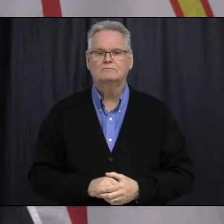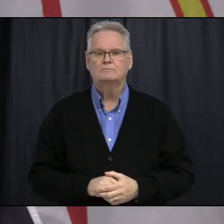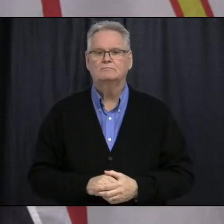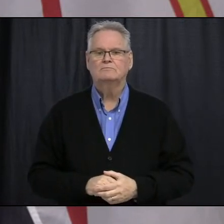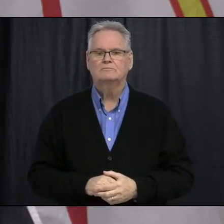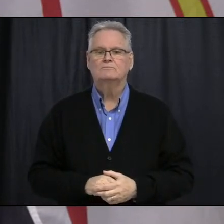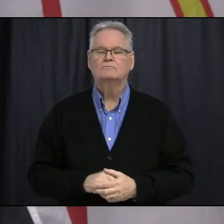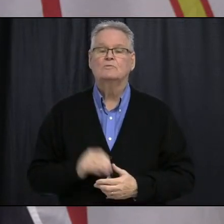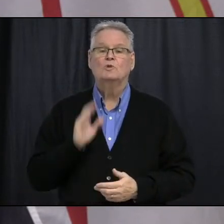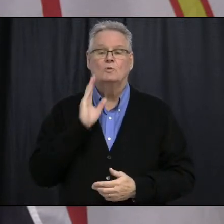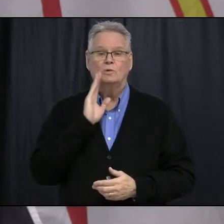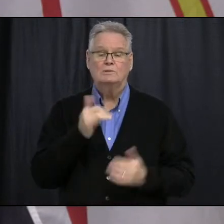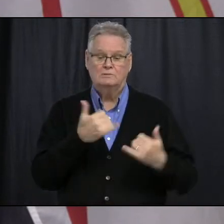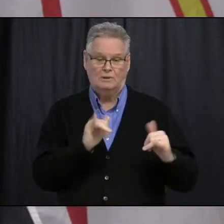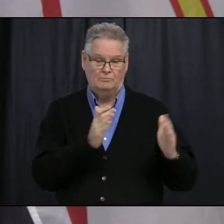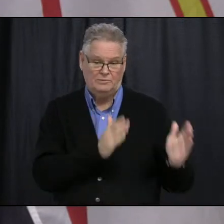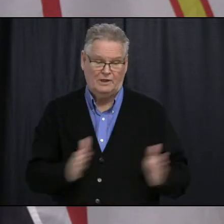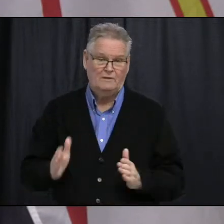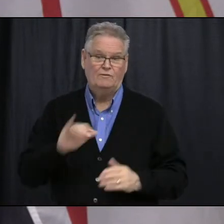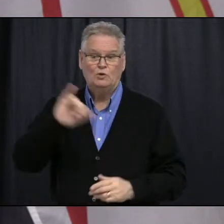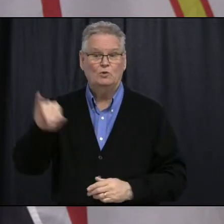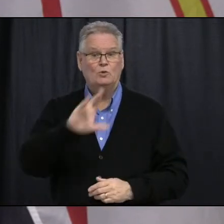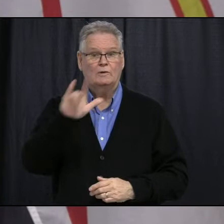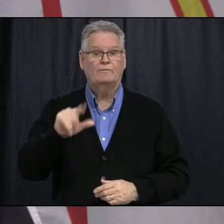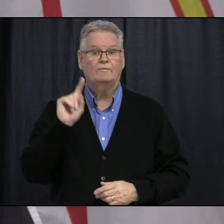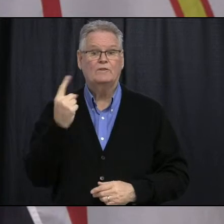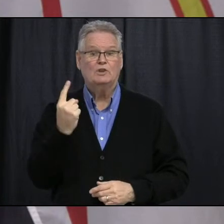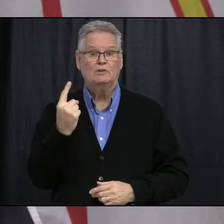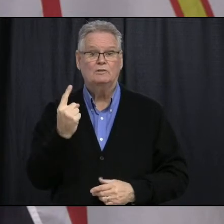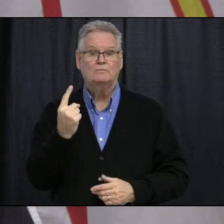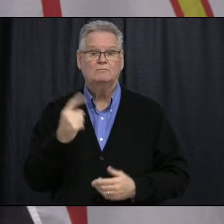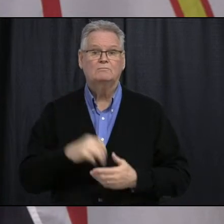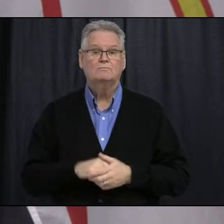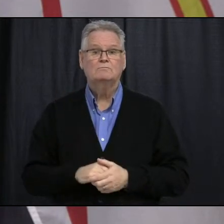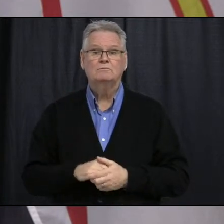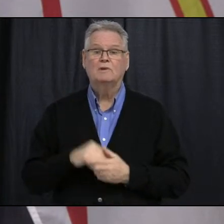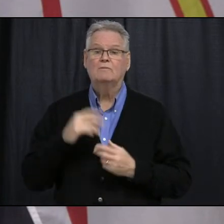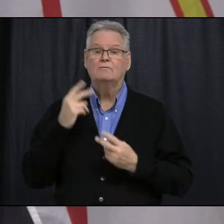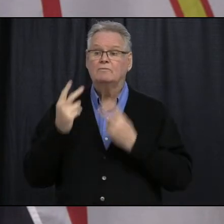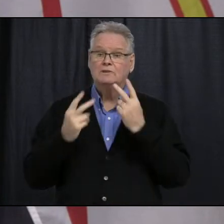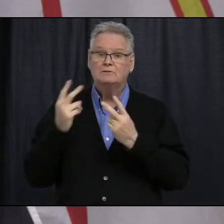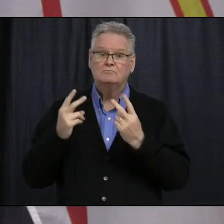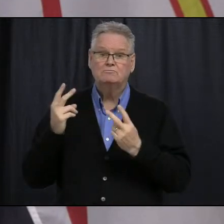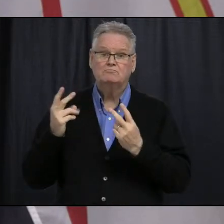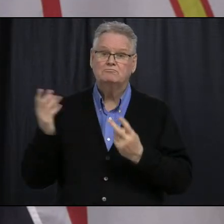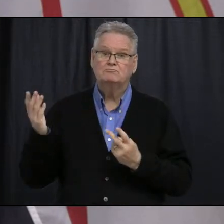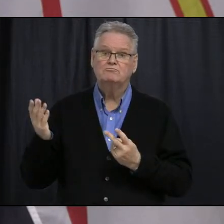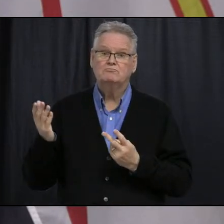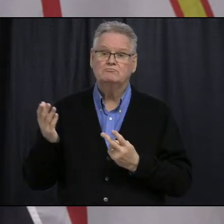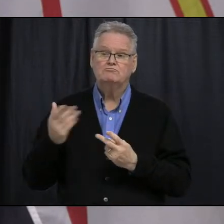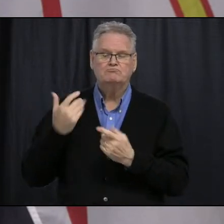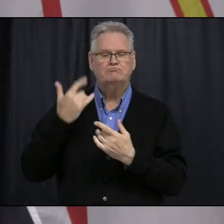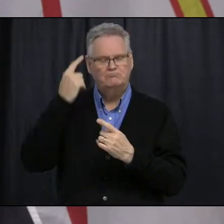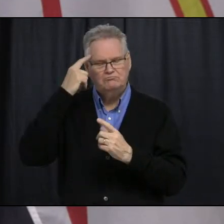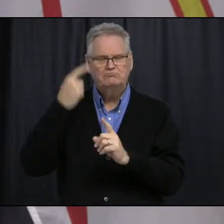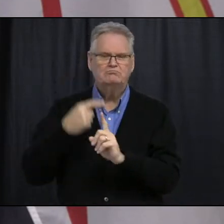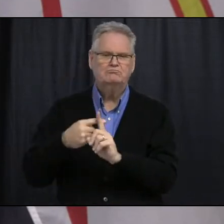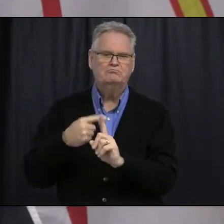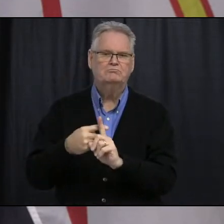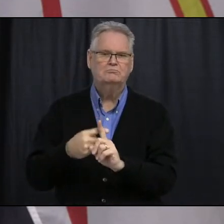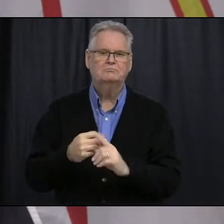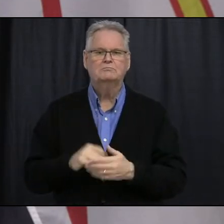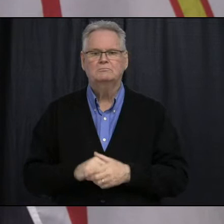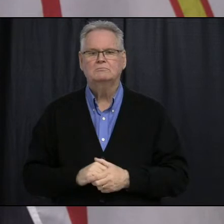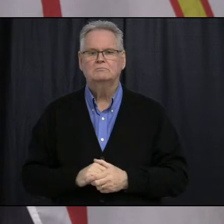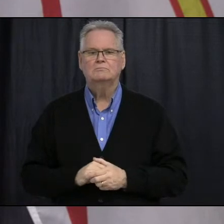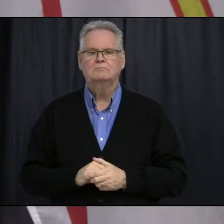our provincial vaccination rate is one of the criteria required in order to move to step 1. And as of Monday, approximately 72% of our